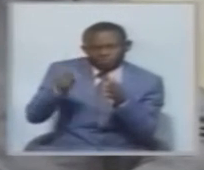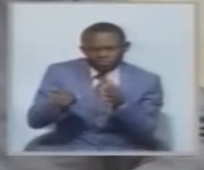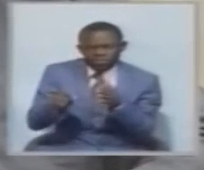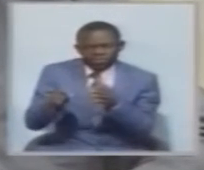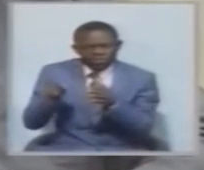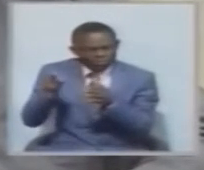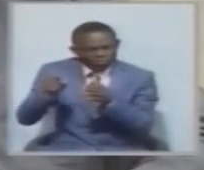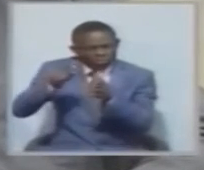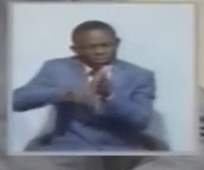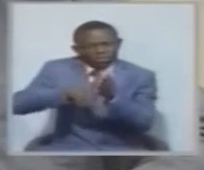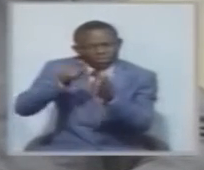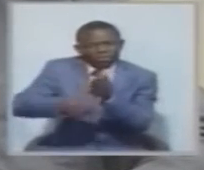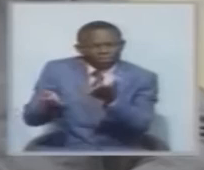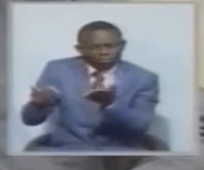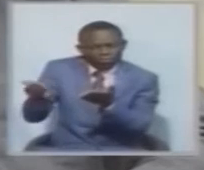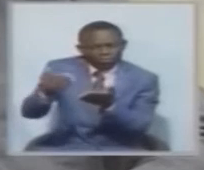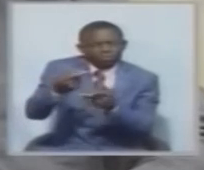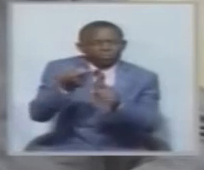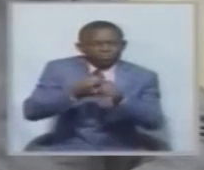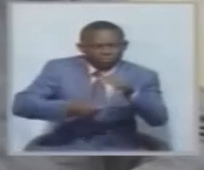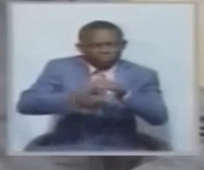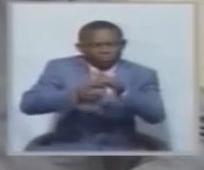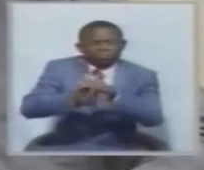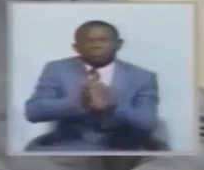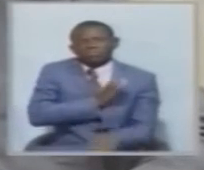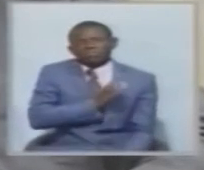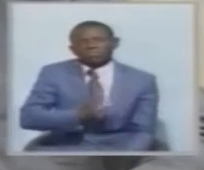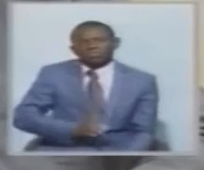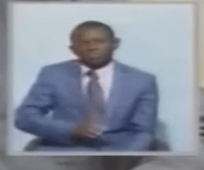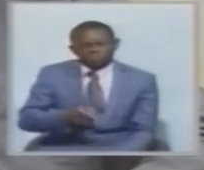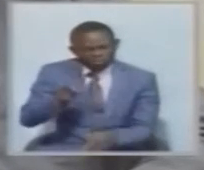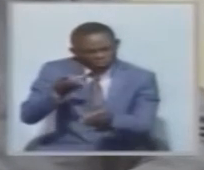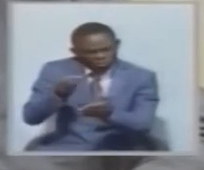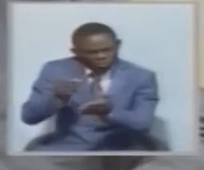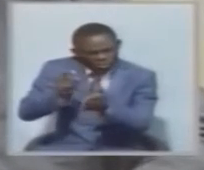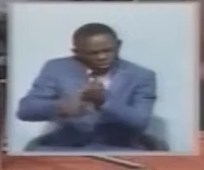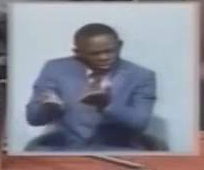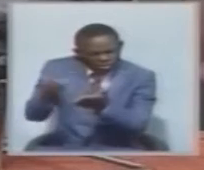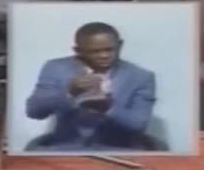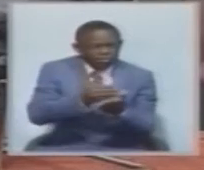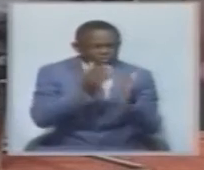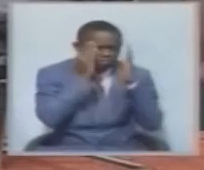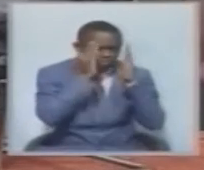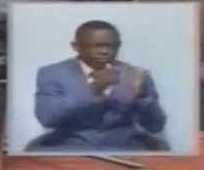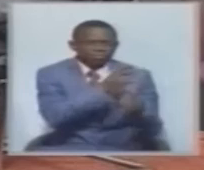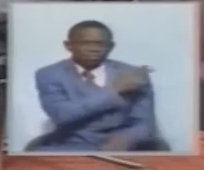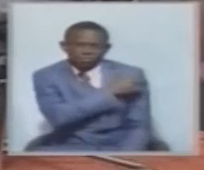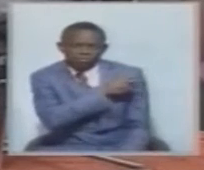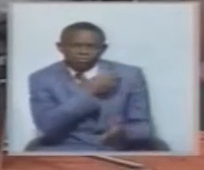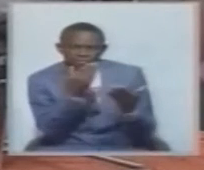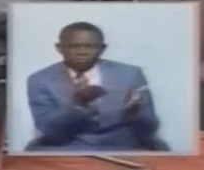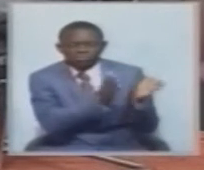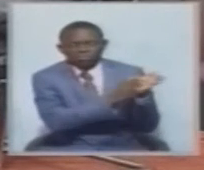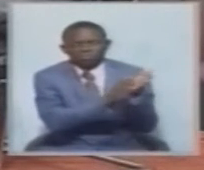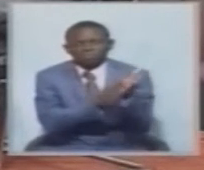and invest this, and put this money in the social sectors like health and education. Mm-hmm. Still looking at the AdB and Zambia's relationship, how